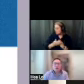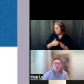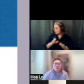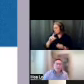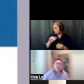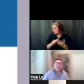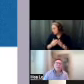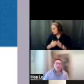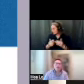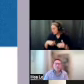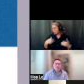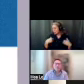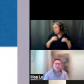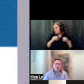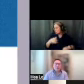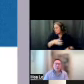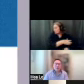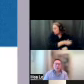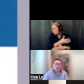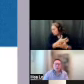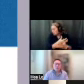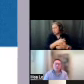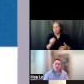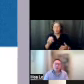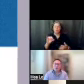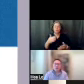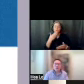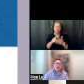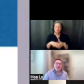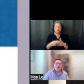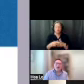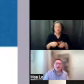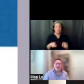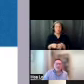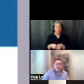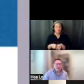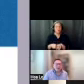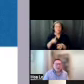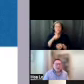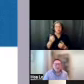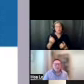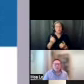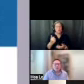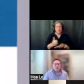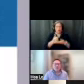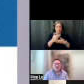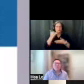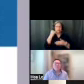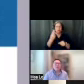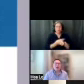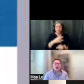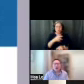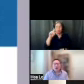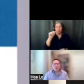I also, something that I've learned along the way is to use some data too. Data's tough just